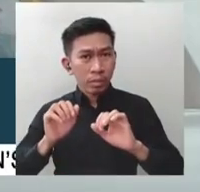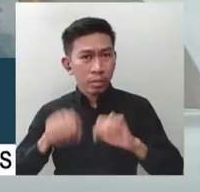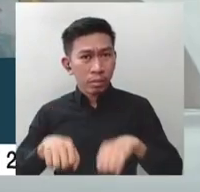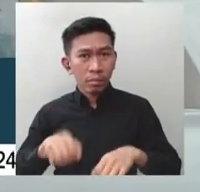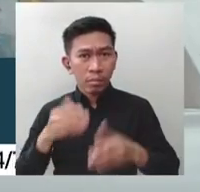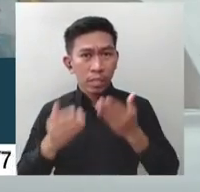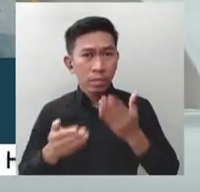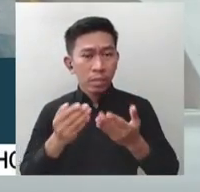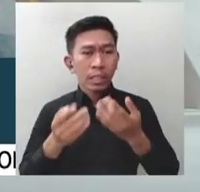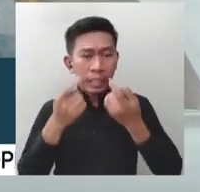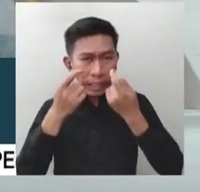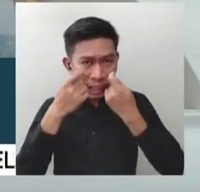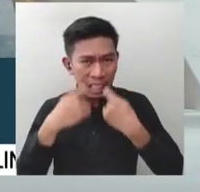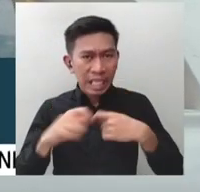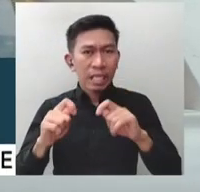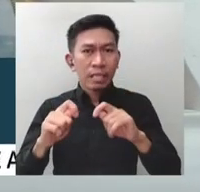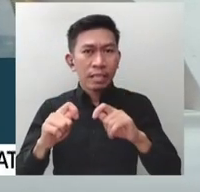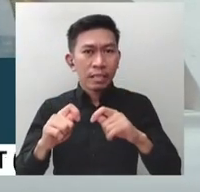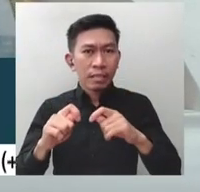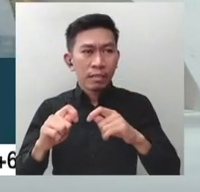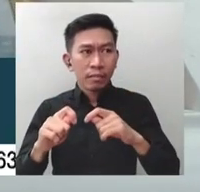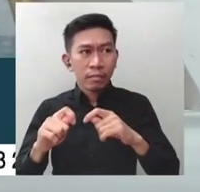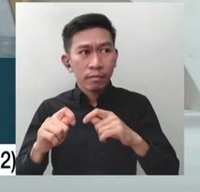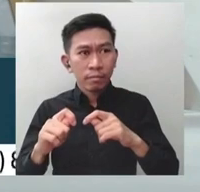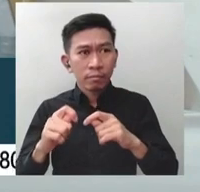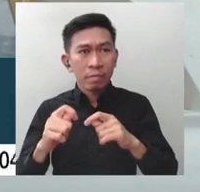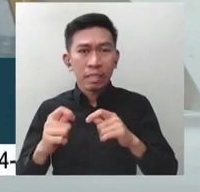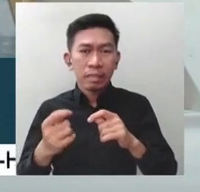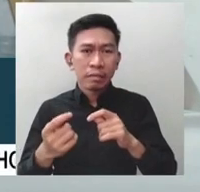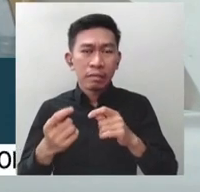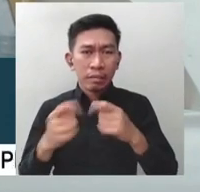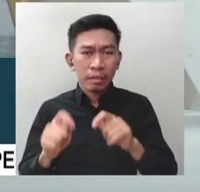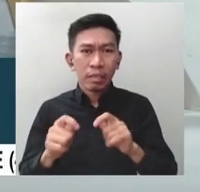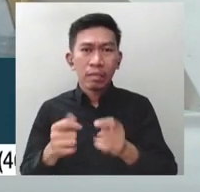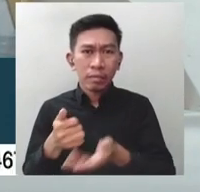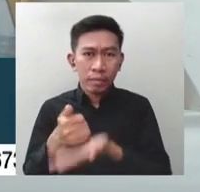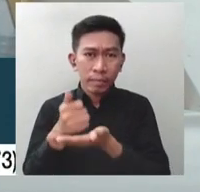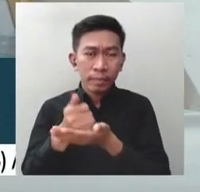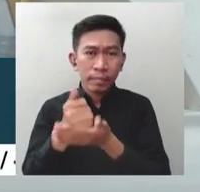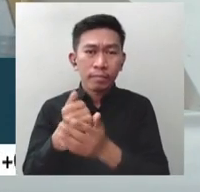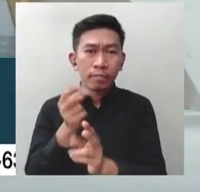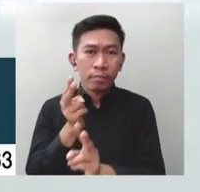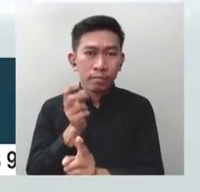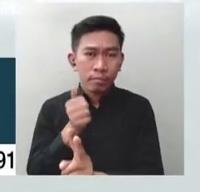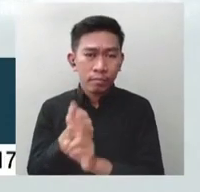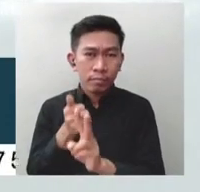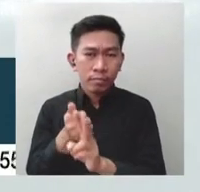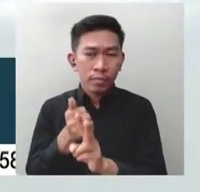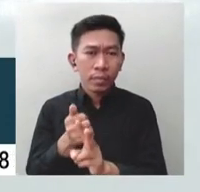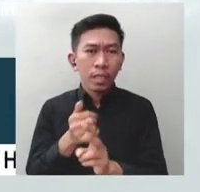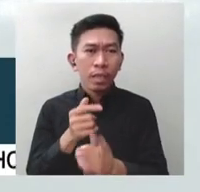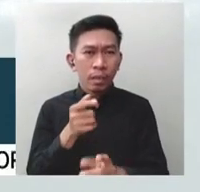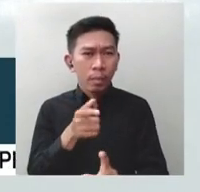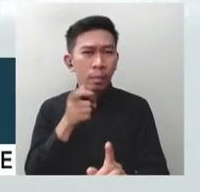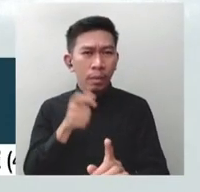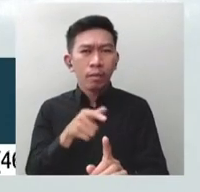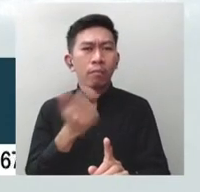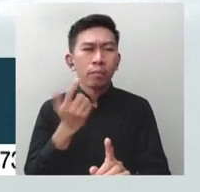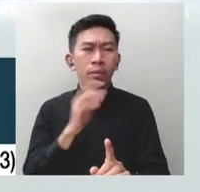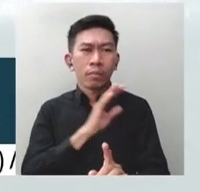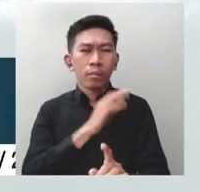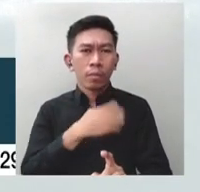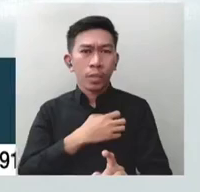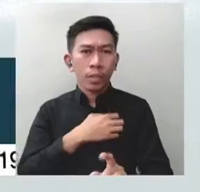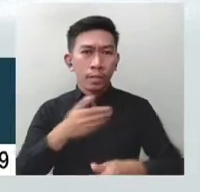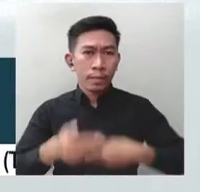attempt to at least assist the victim that were shot during the police operation. Because it